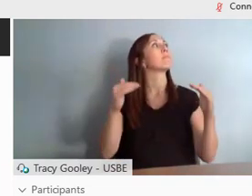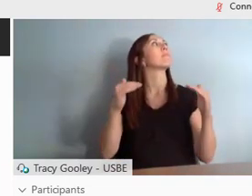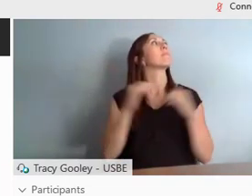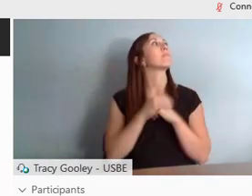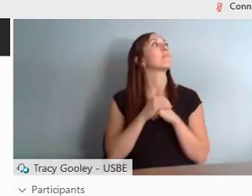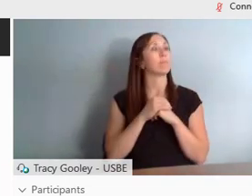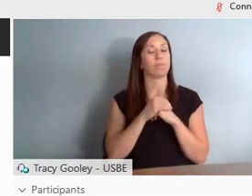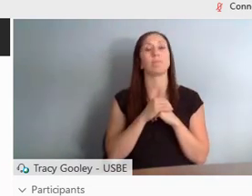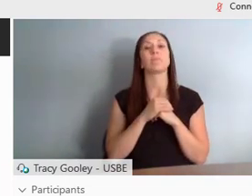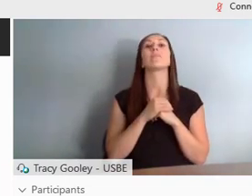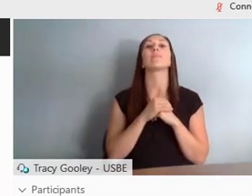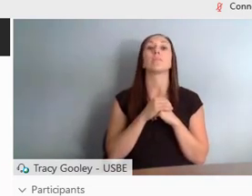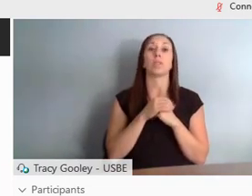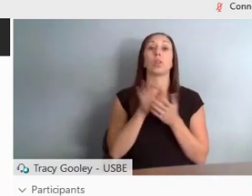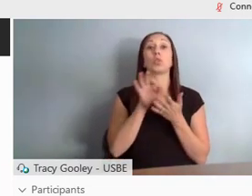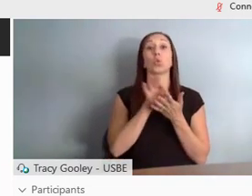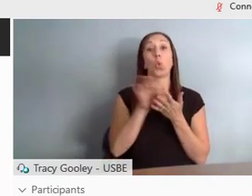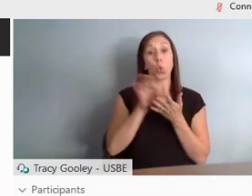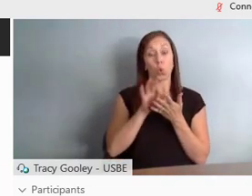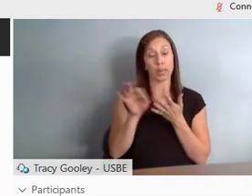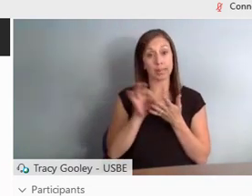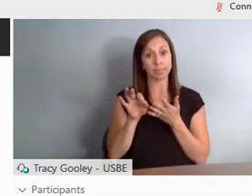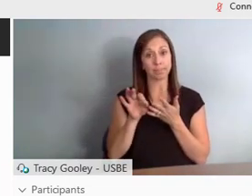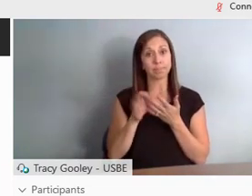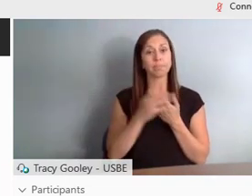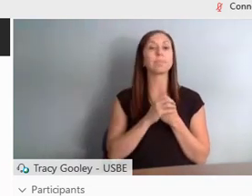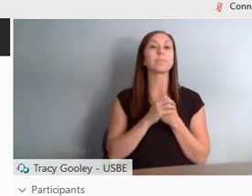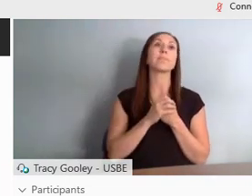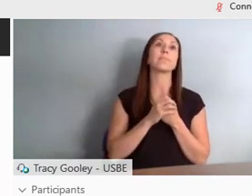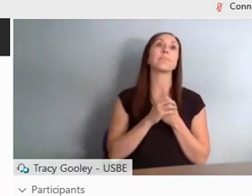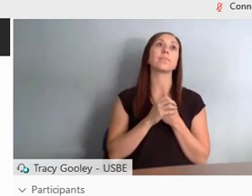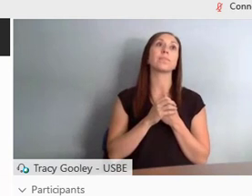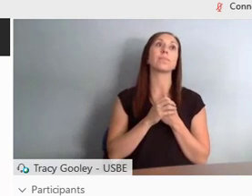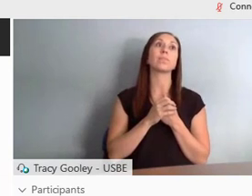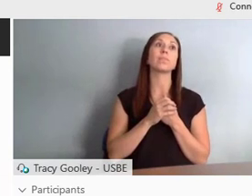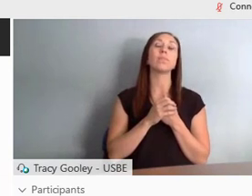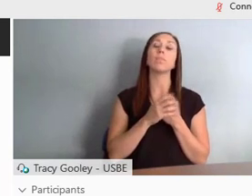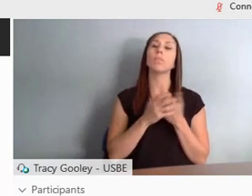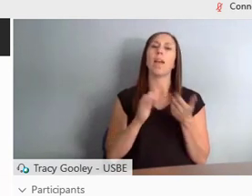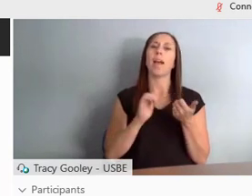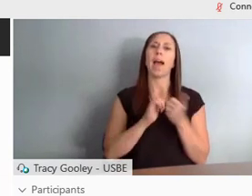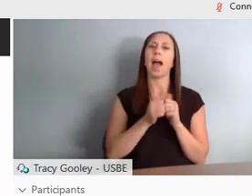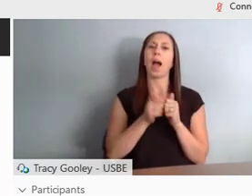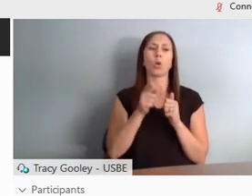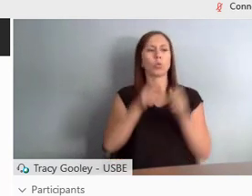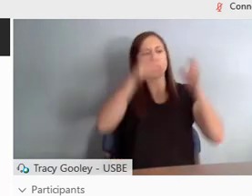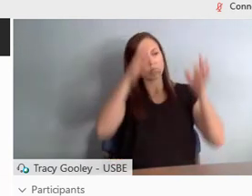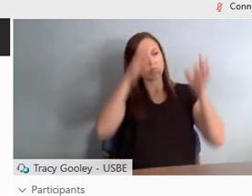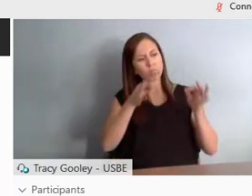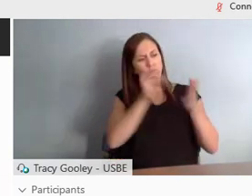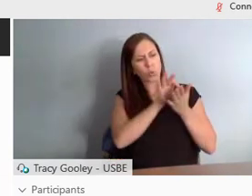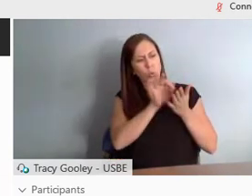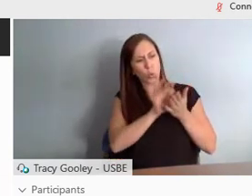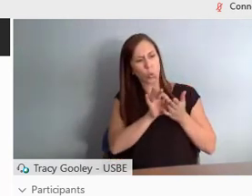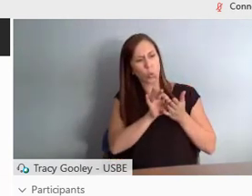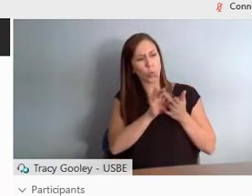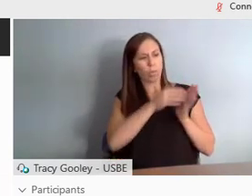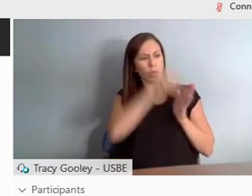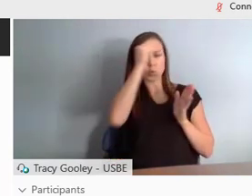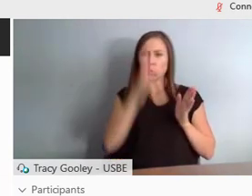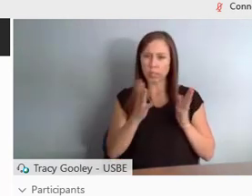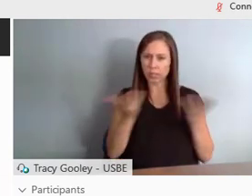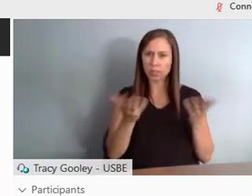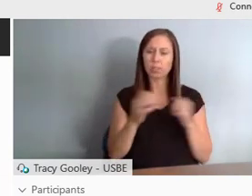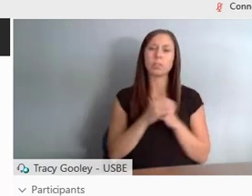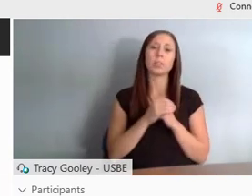Okay, so also with scoring. So what are things that you can use in determining scoring for a student in a profile? And